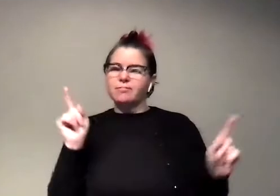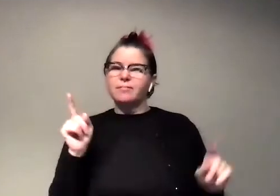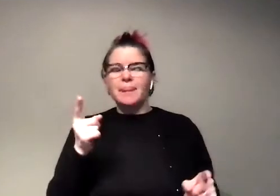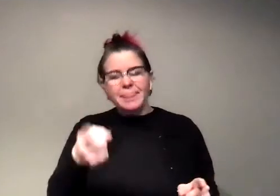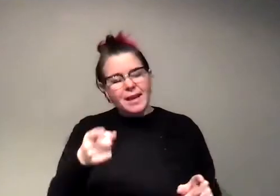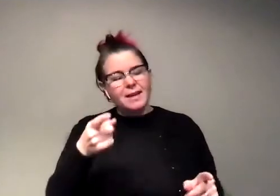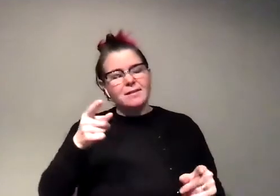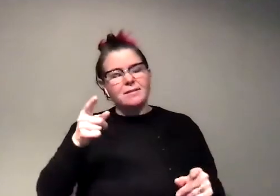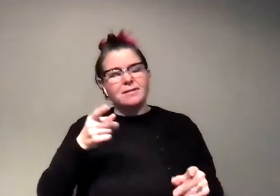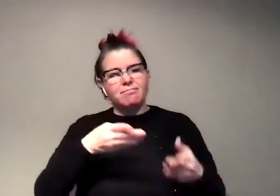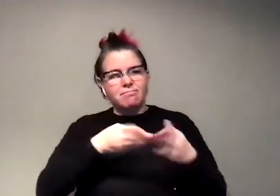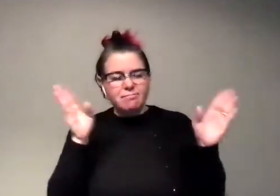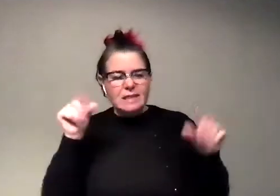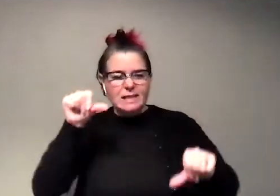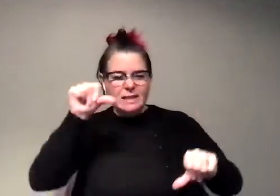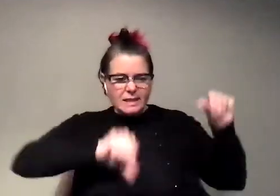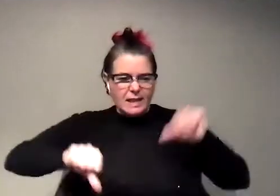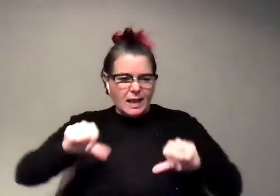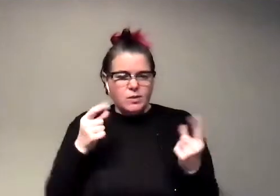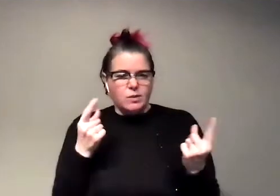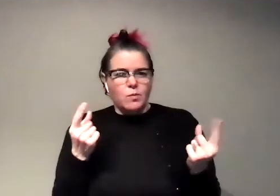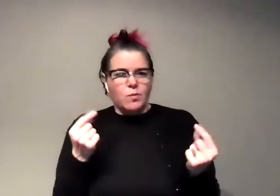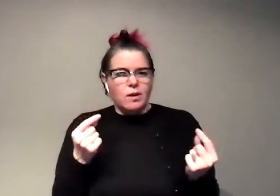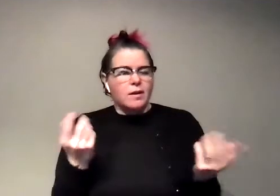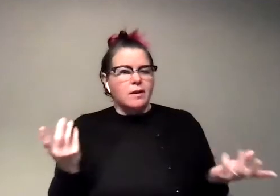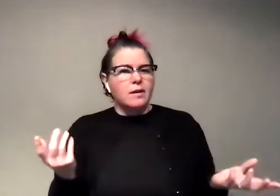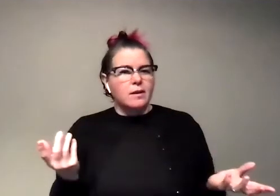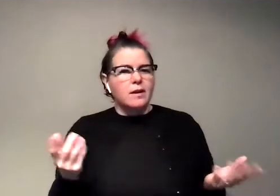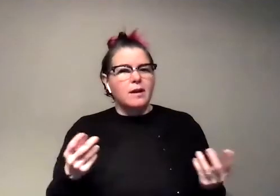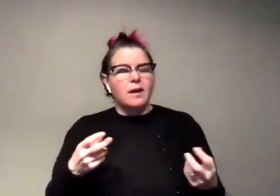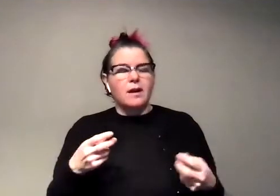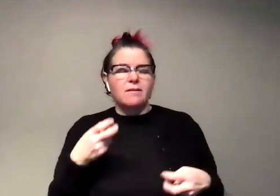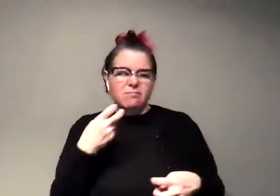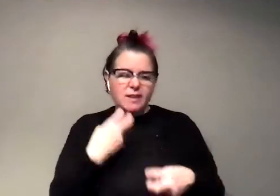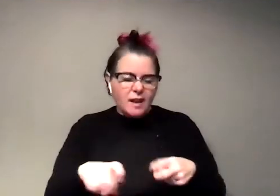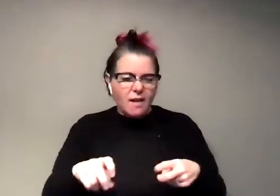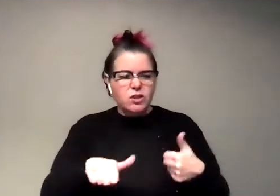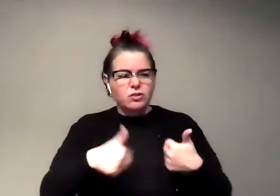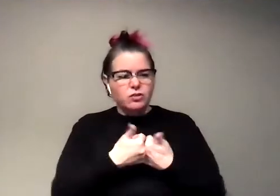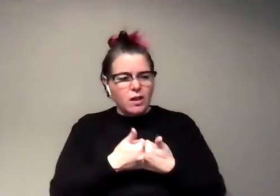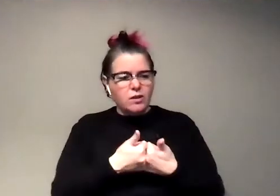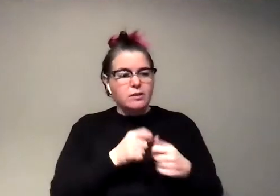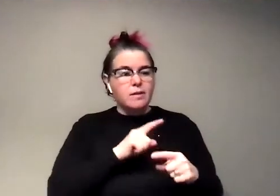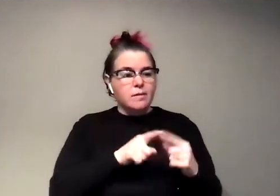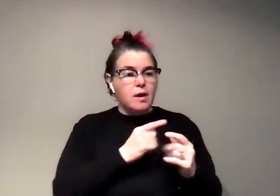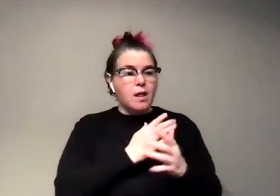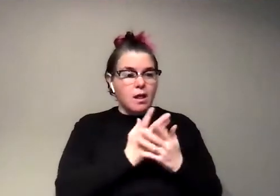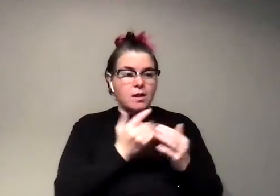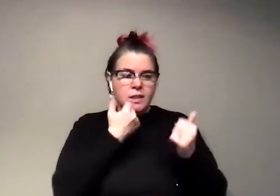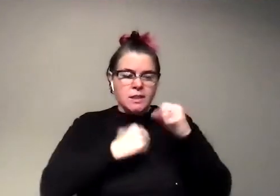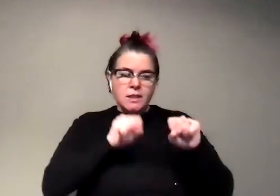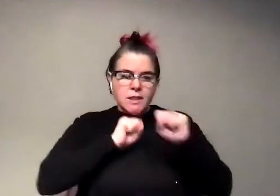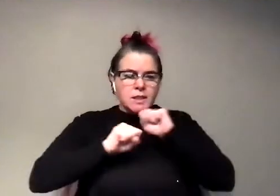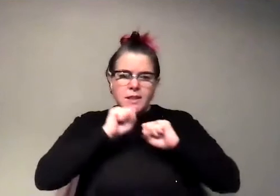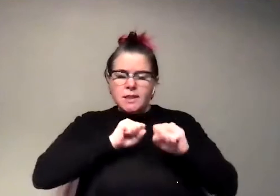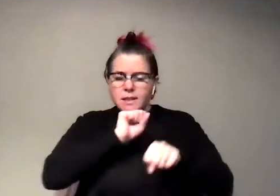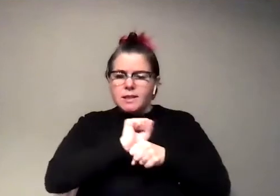is. There's really difficult challenges, but the end result is, one